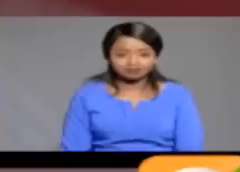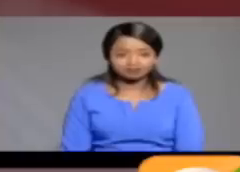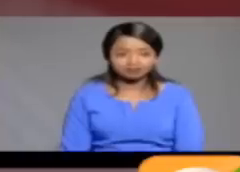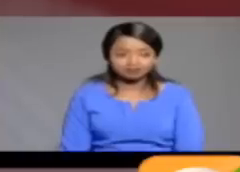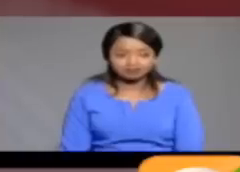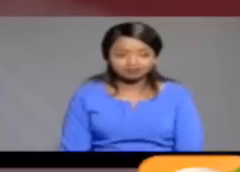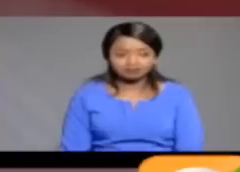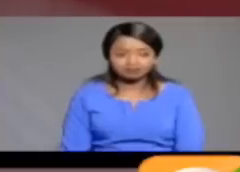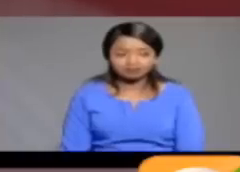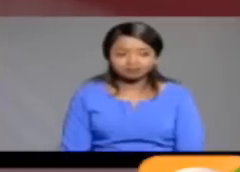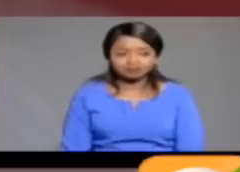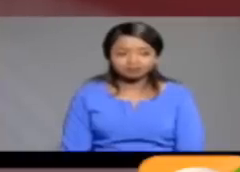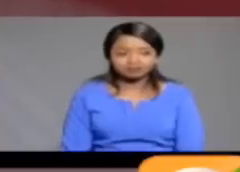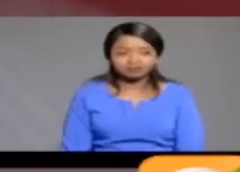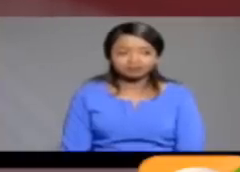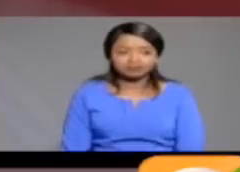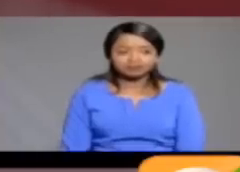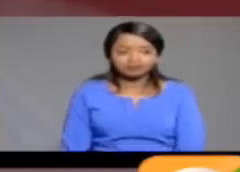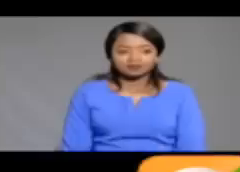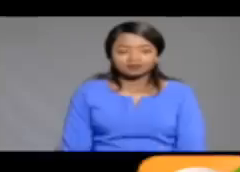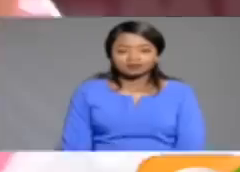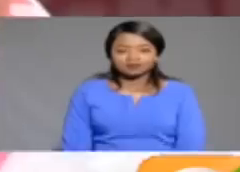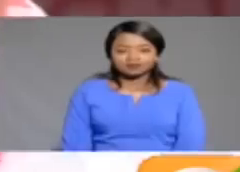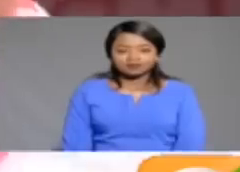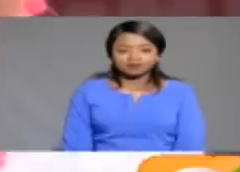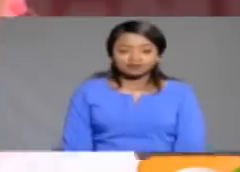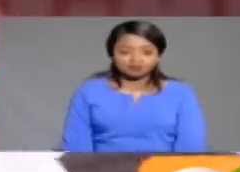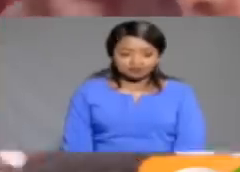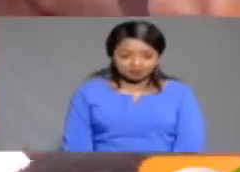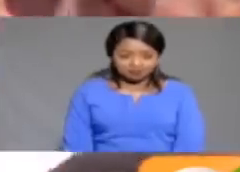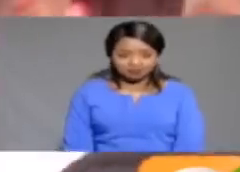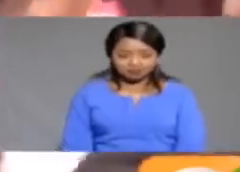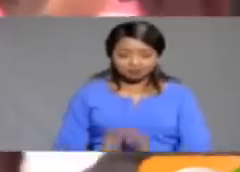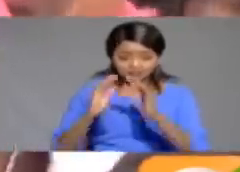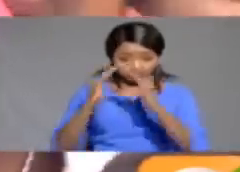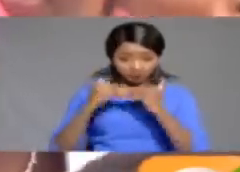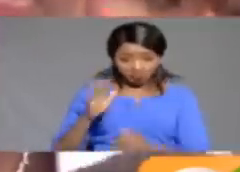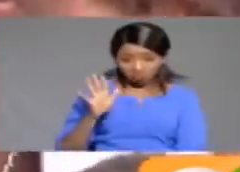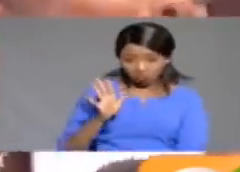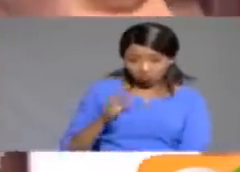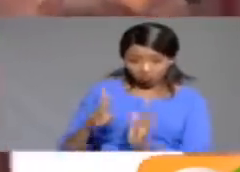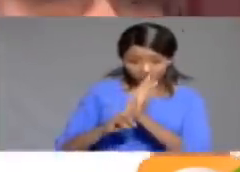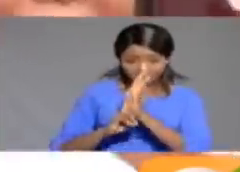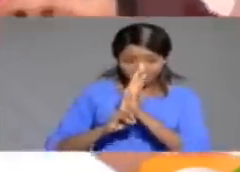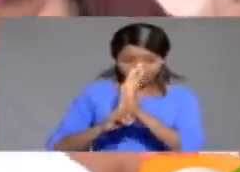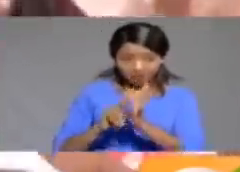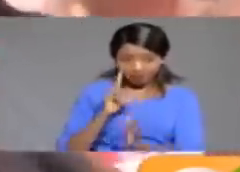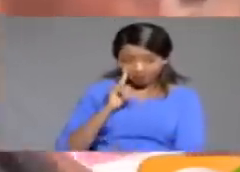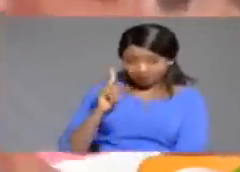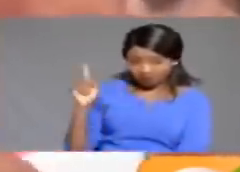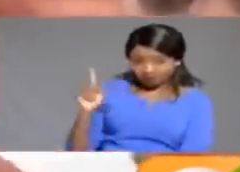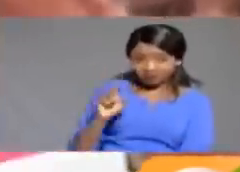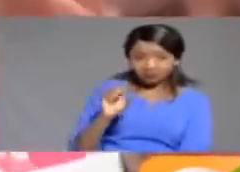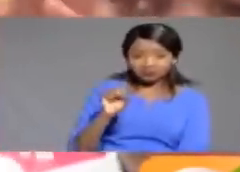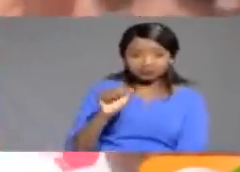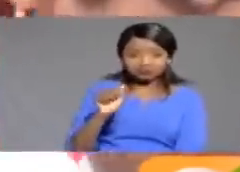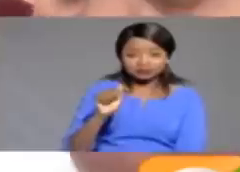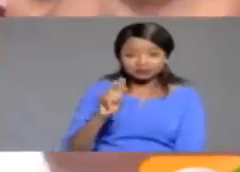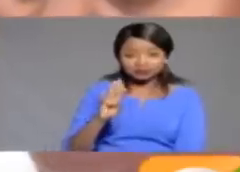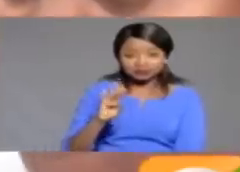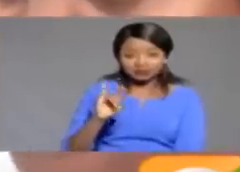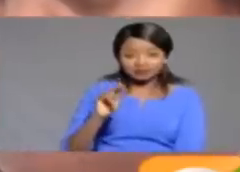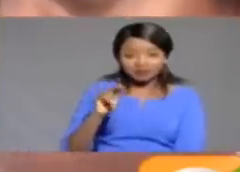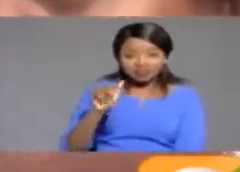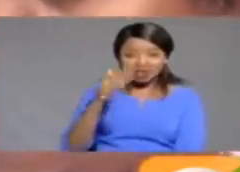Uhuru, moigai wa Kenyatta na udikwe huta. Woman representative Sabina Chege had a tough time calming the crowd after she too